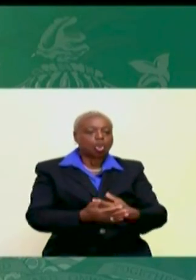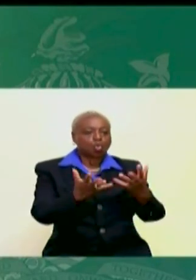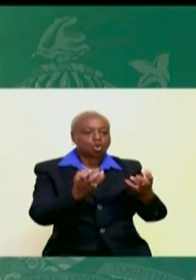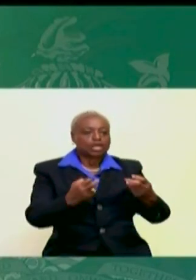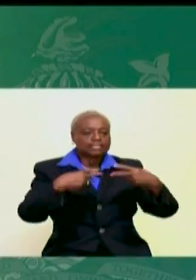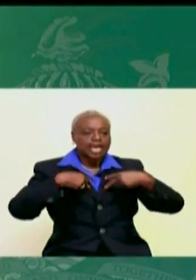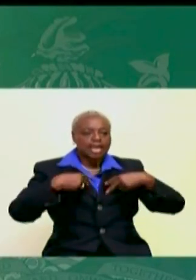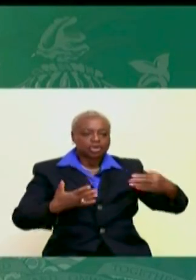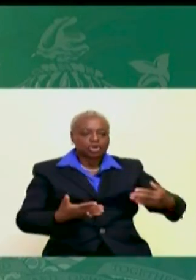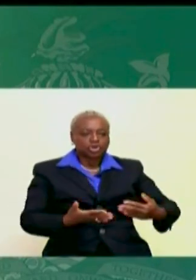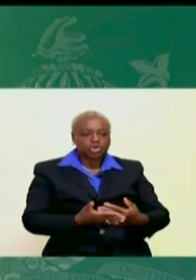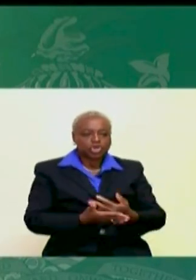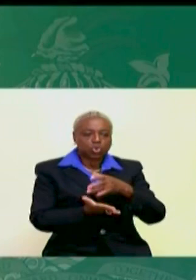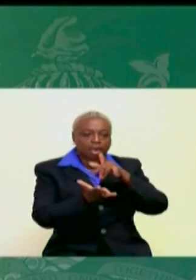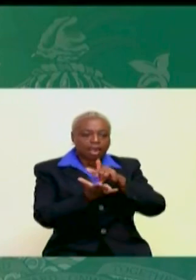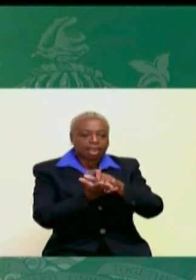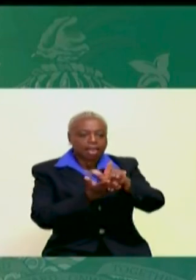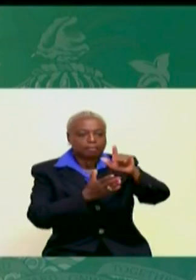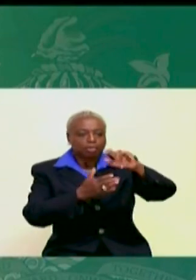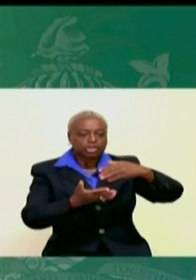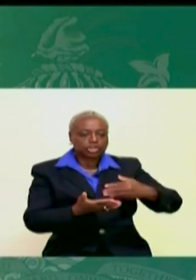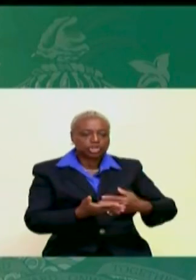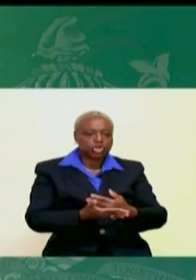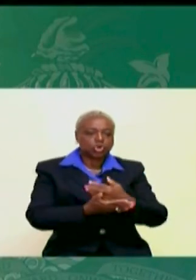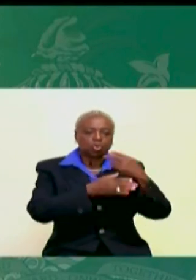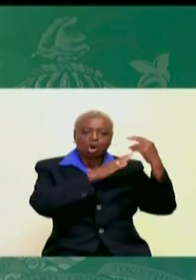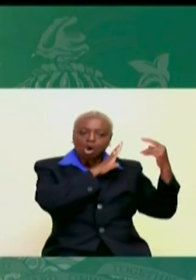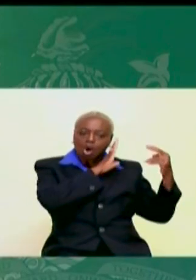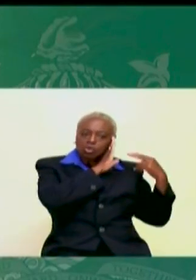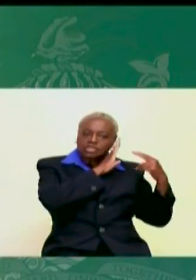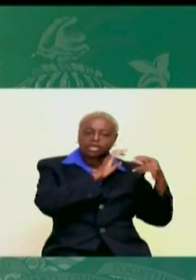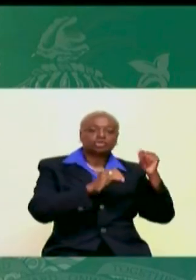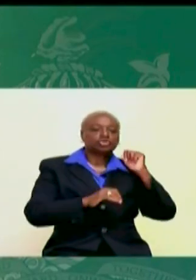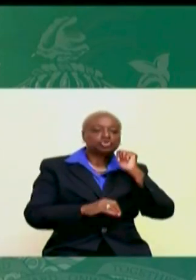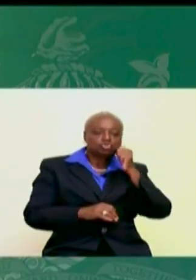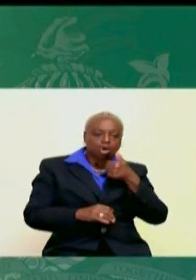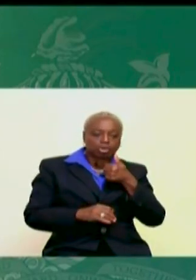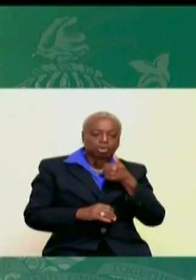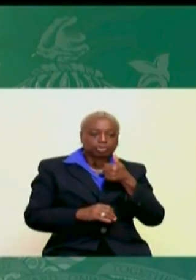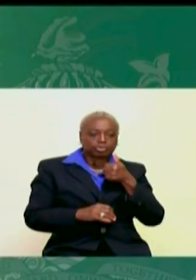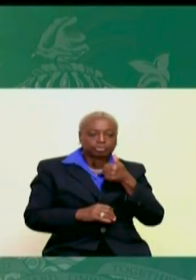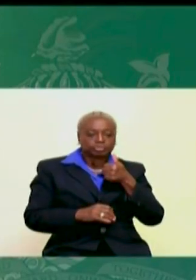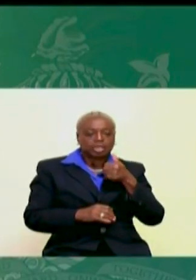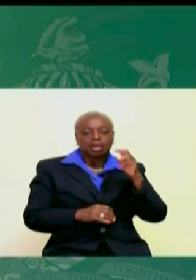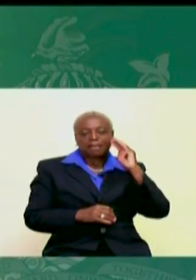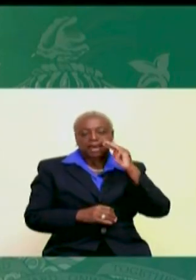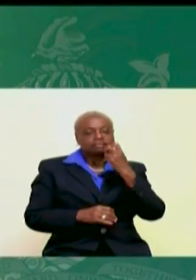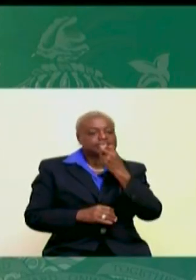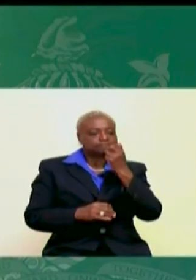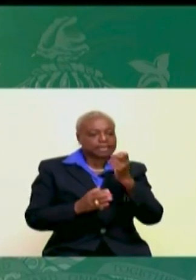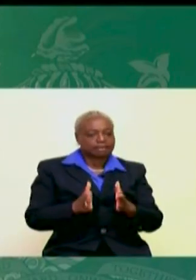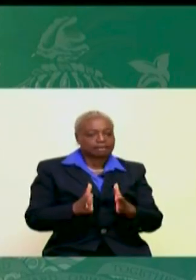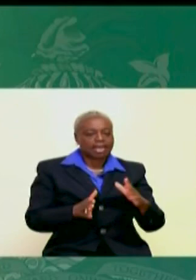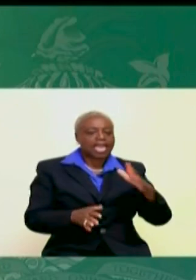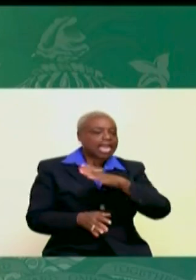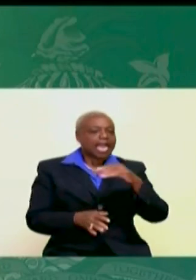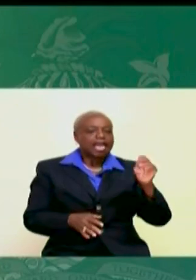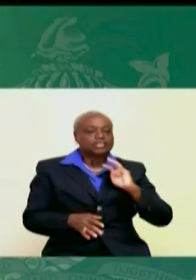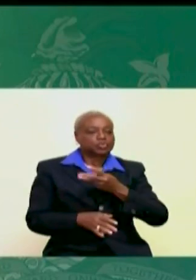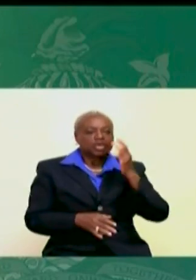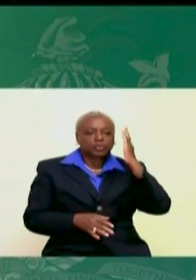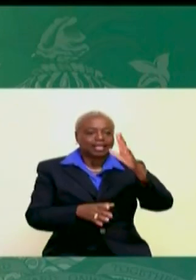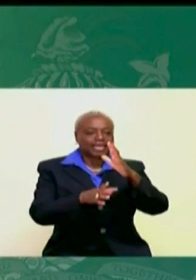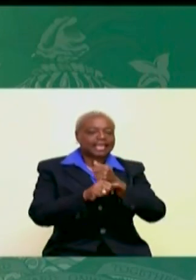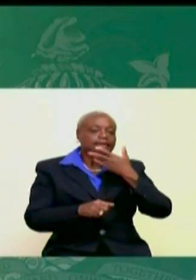airport, new hotel, everything else we could want to have tomorrow, Madam Speaker, and we will get better